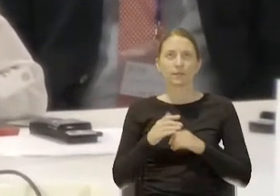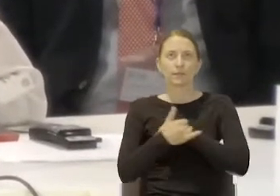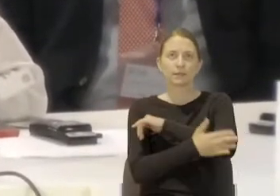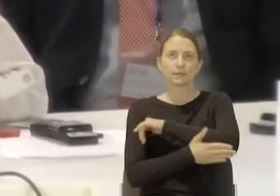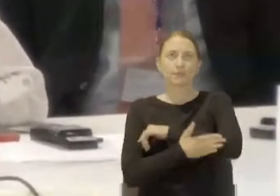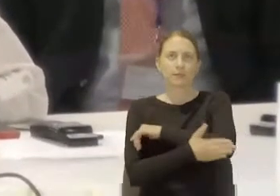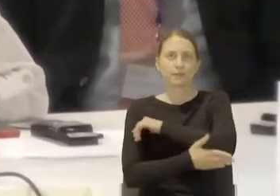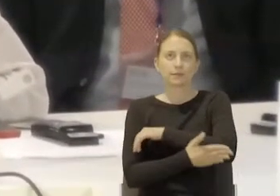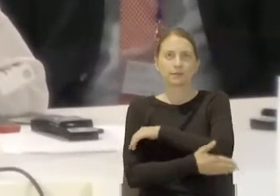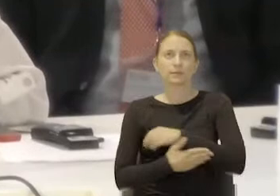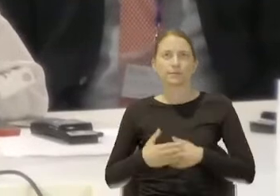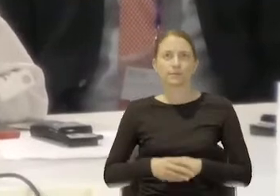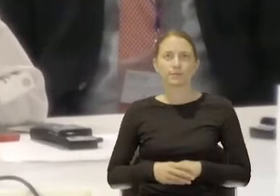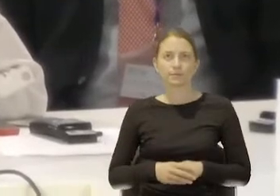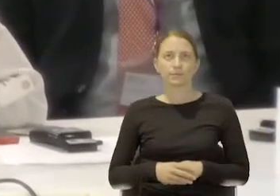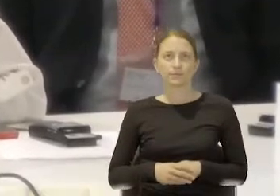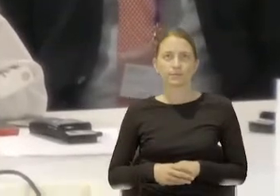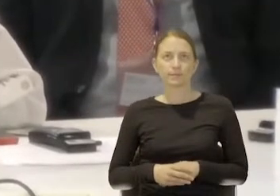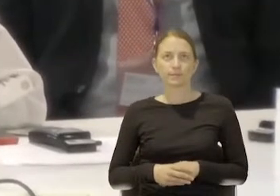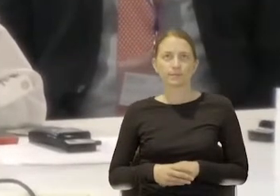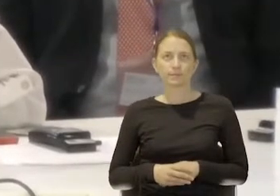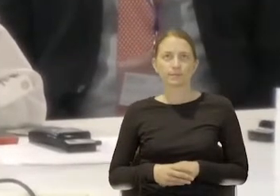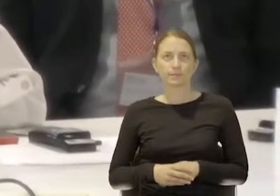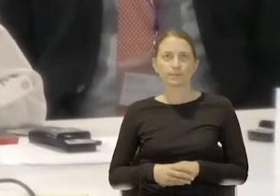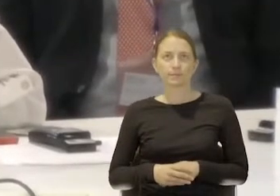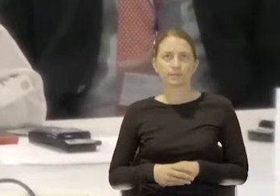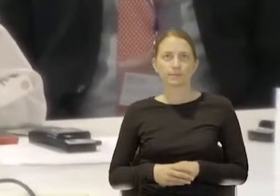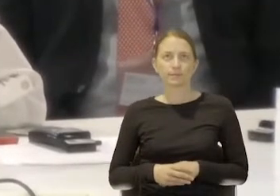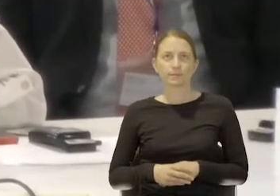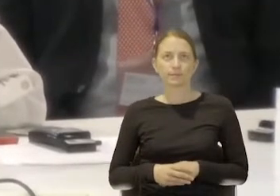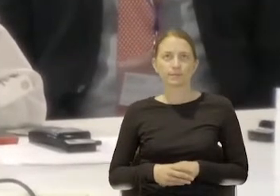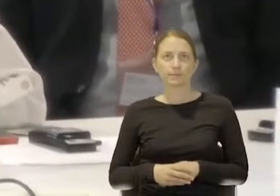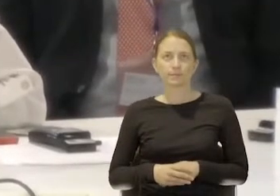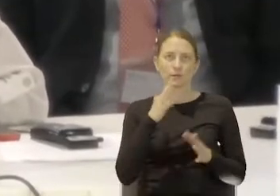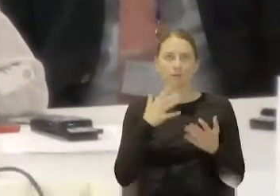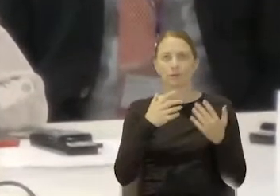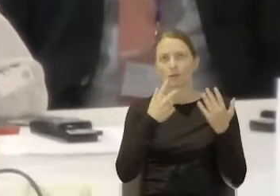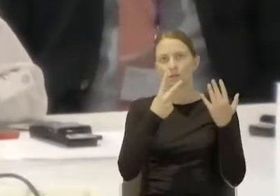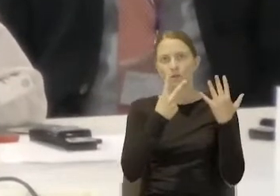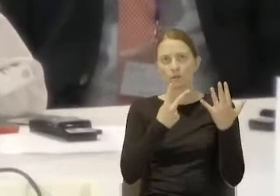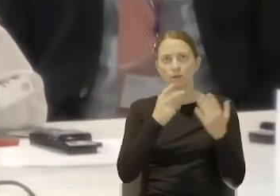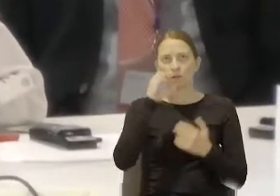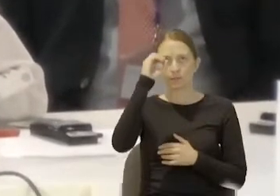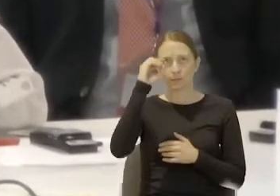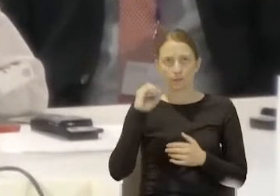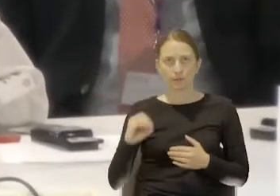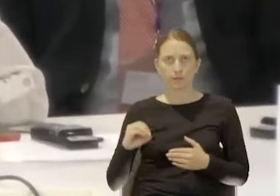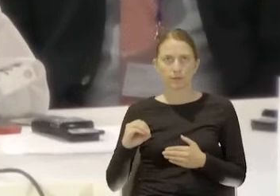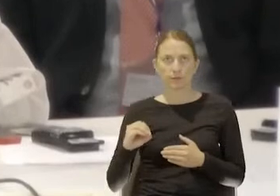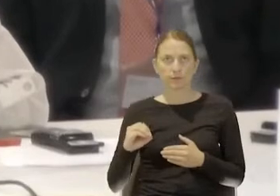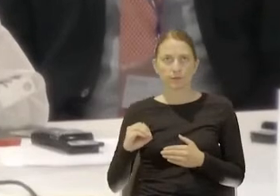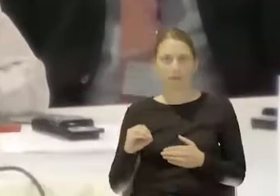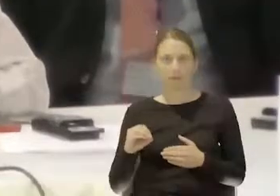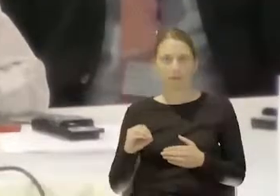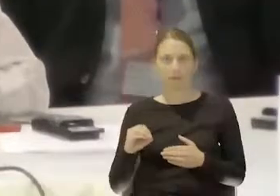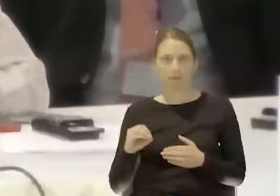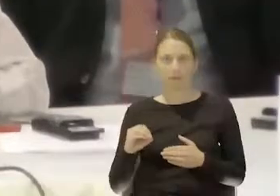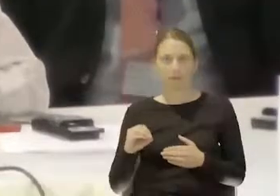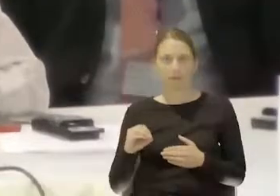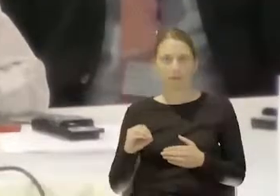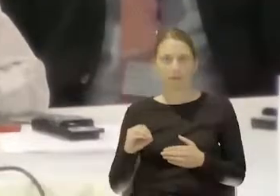the municipalities have less than 20,000 inhabitants. The Brazilian government, through the Ministry of Regional